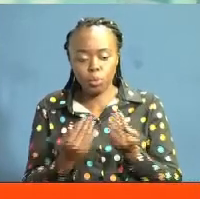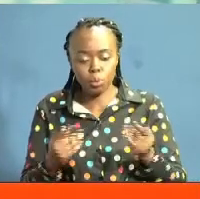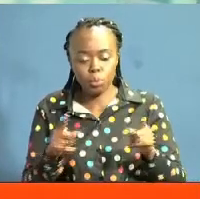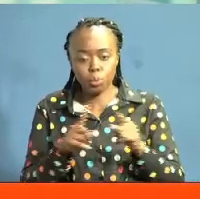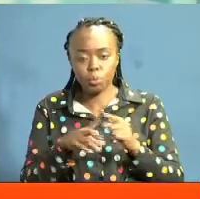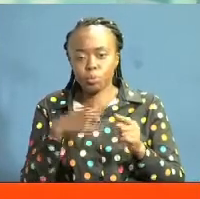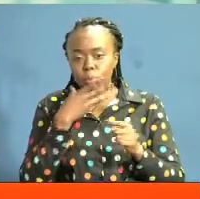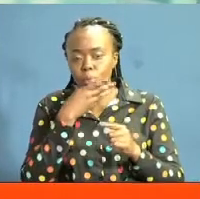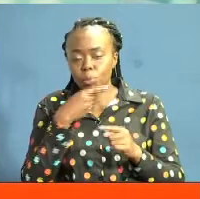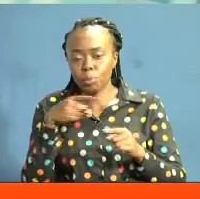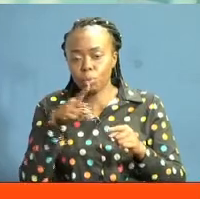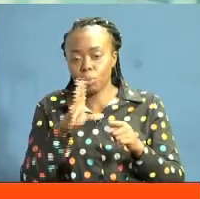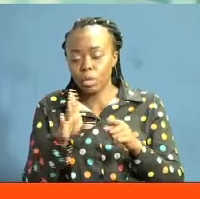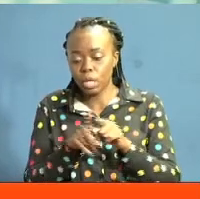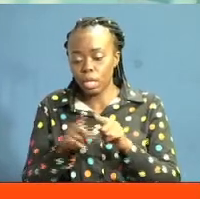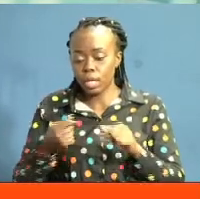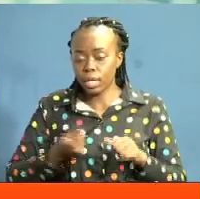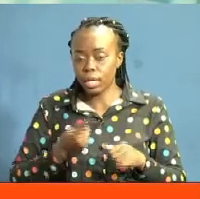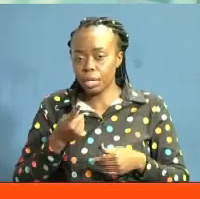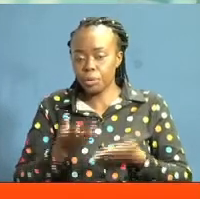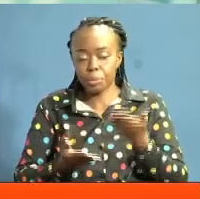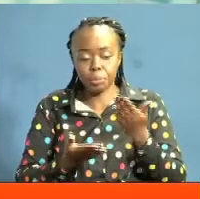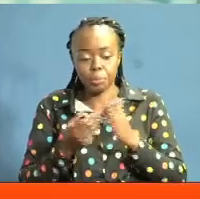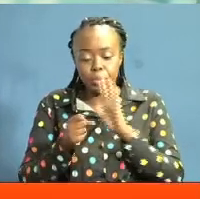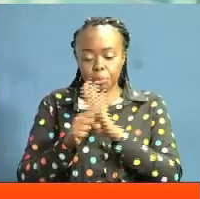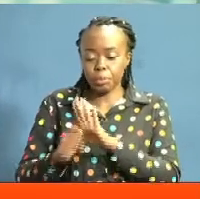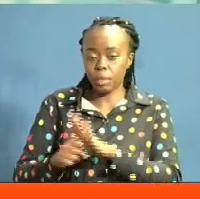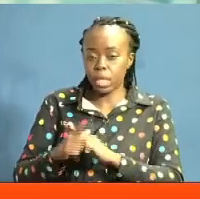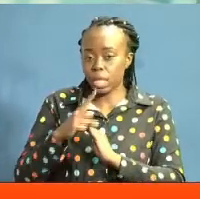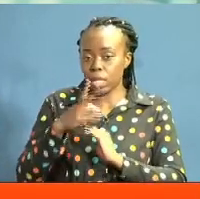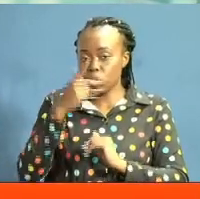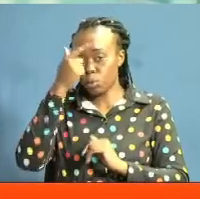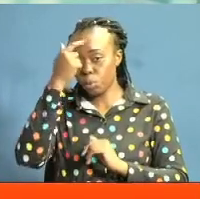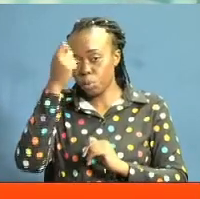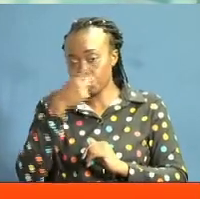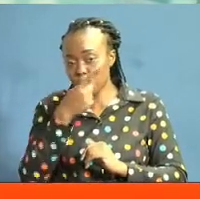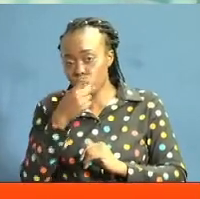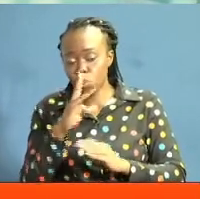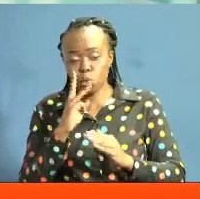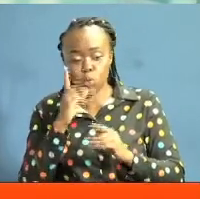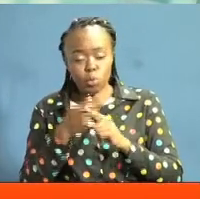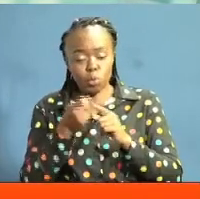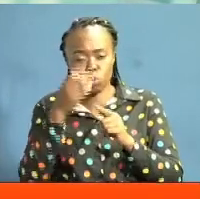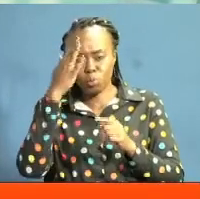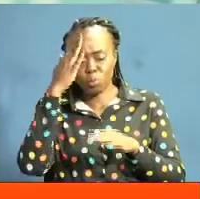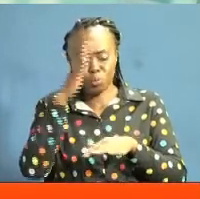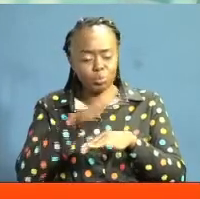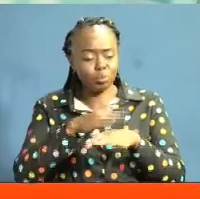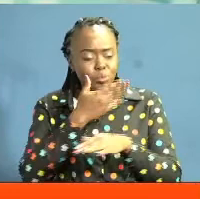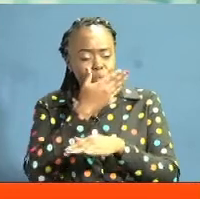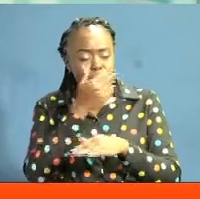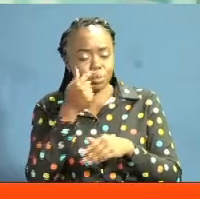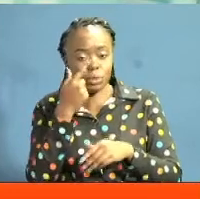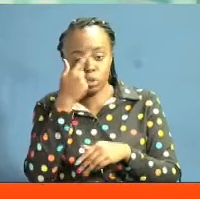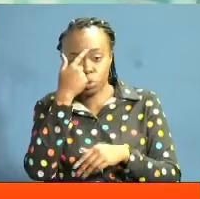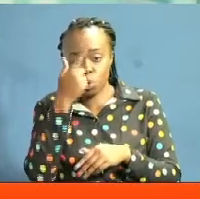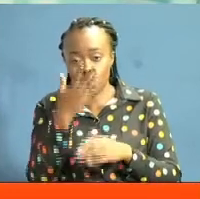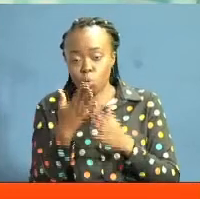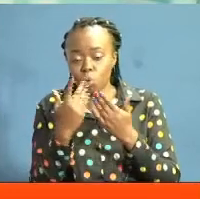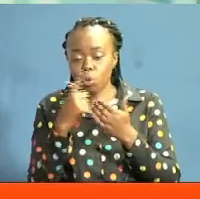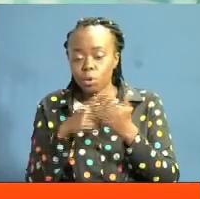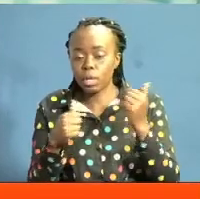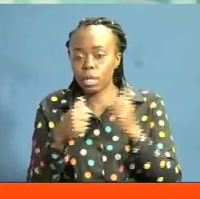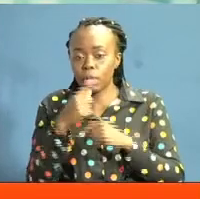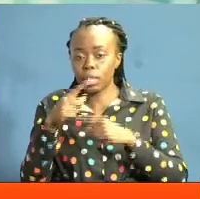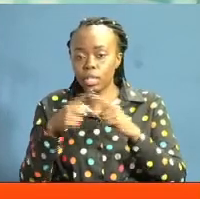and the girls, your peers may be rejecting you because you are wired for greatness. So what you need to do